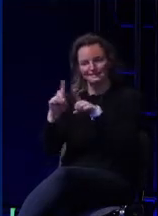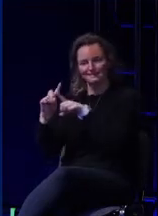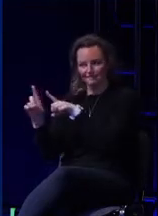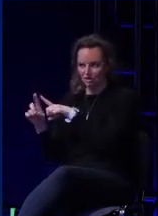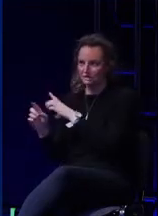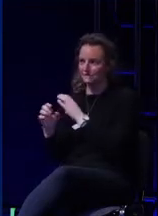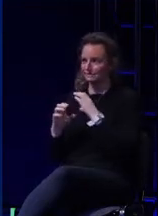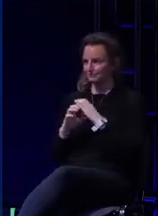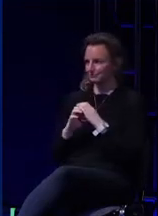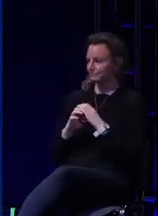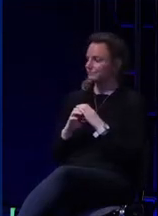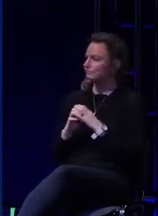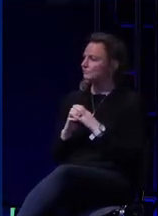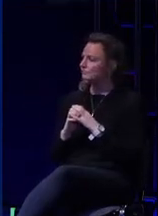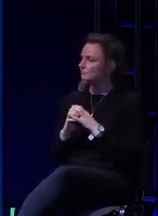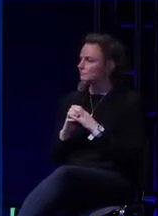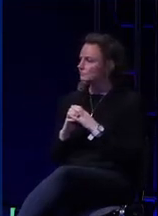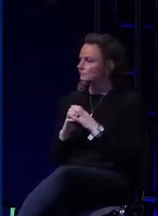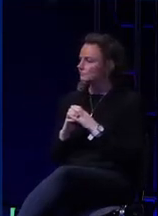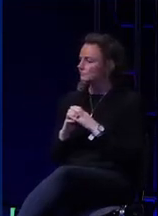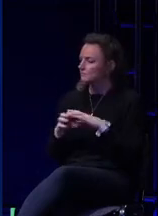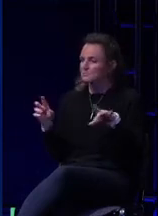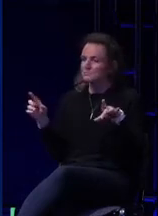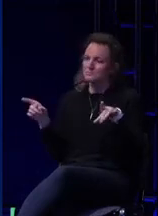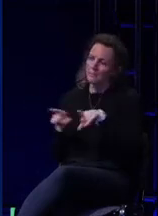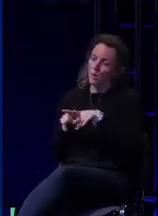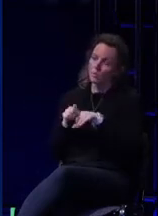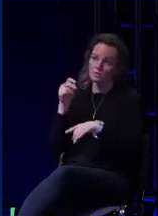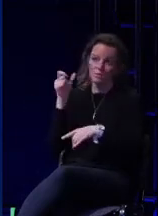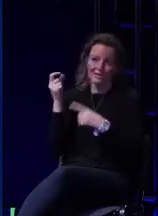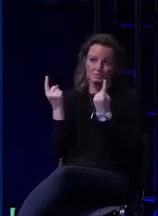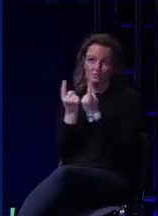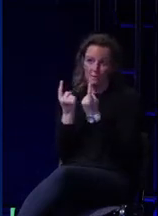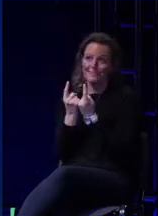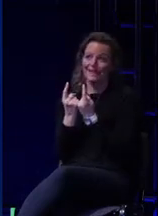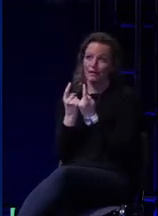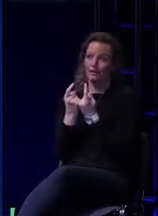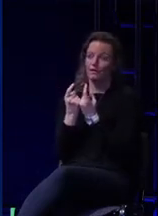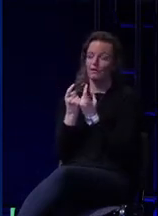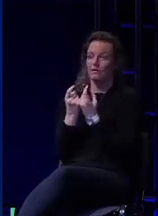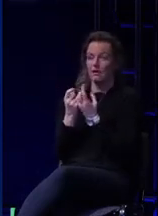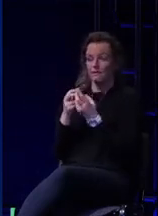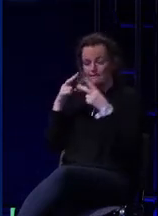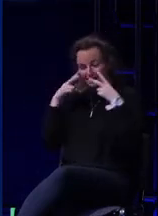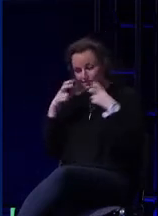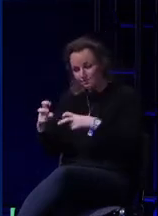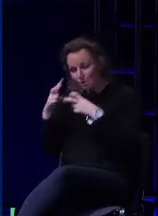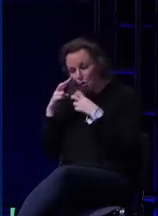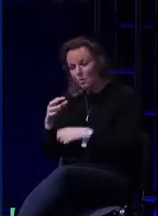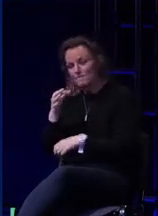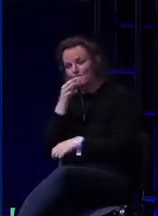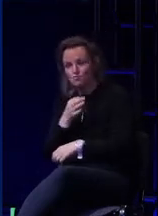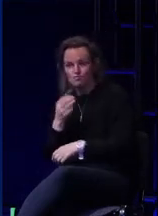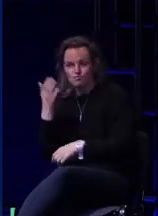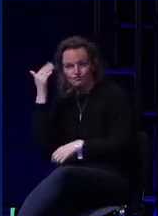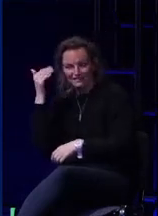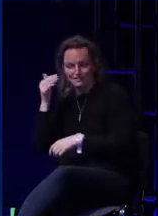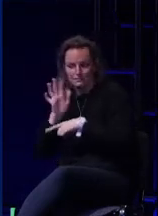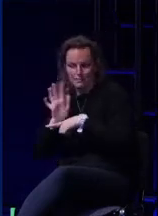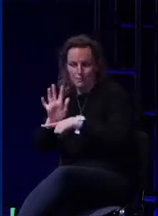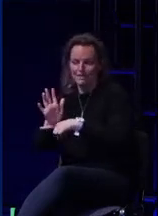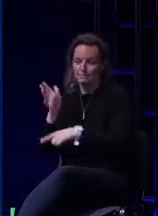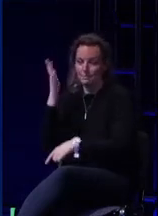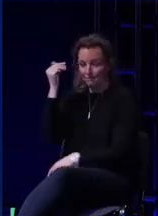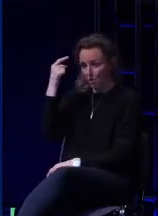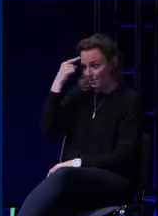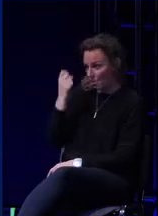of properly explored, I would say, in the last few movies that I've done. Yeah, it was because before I would be very much like, it's one